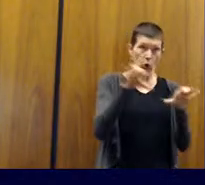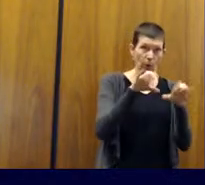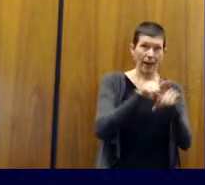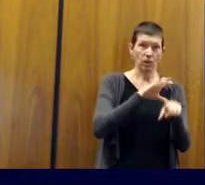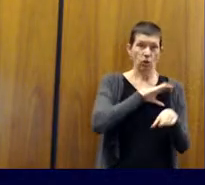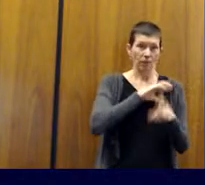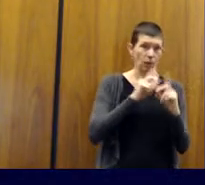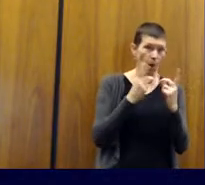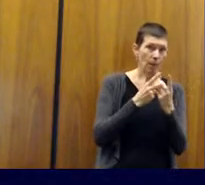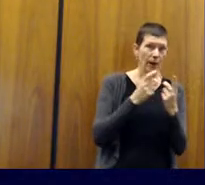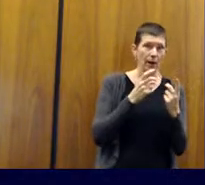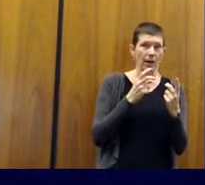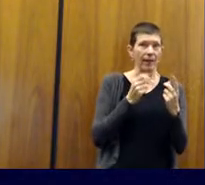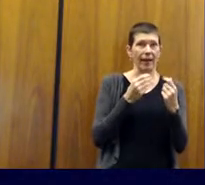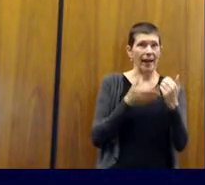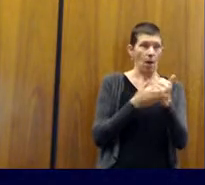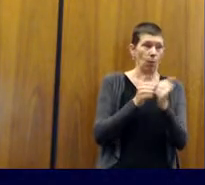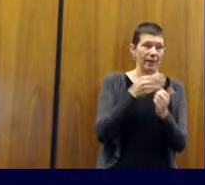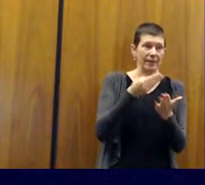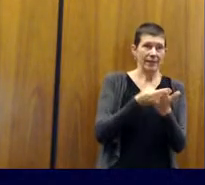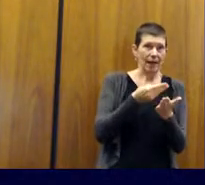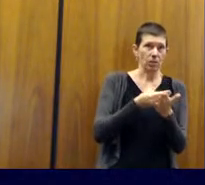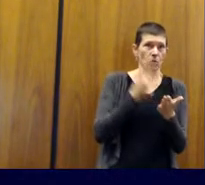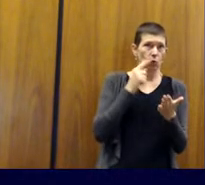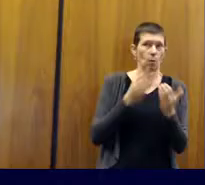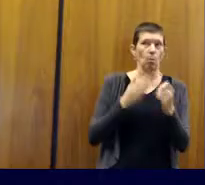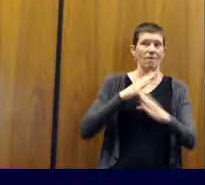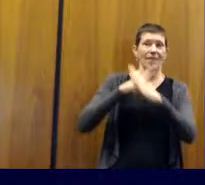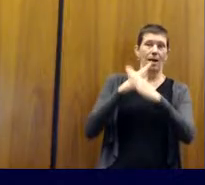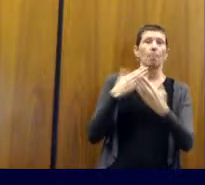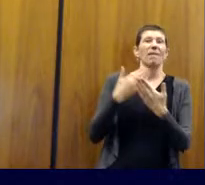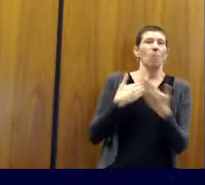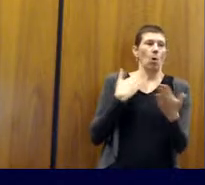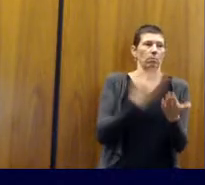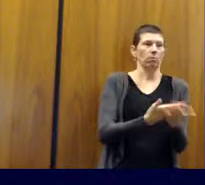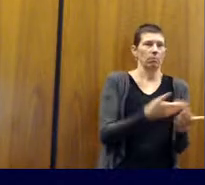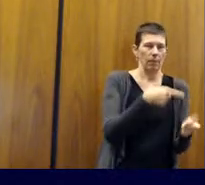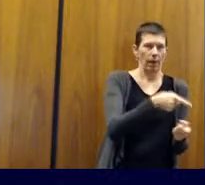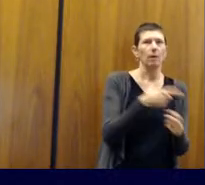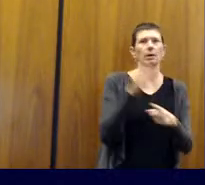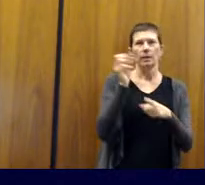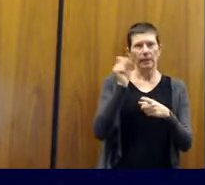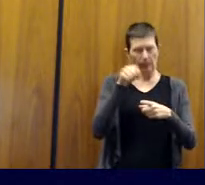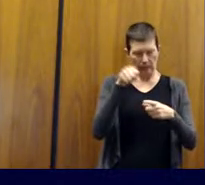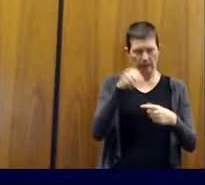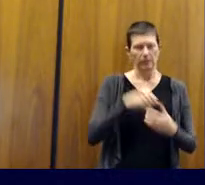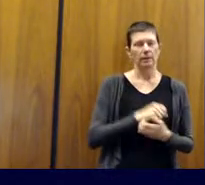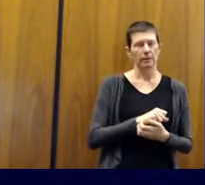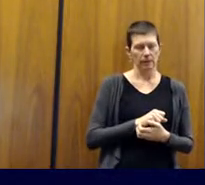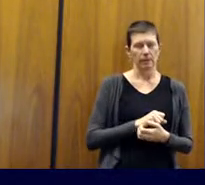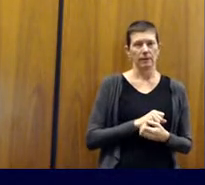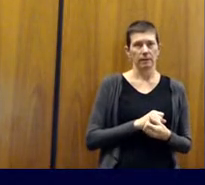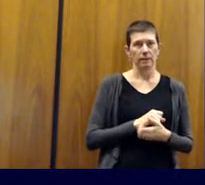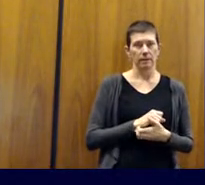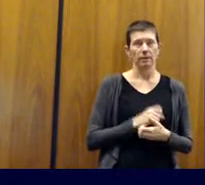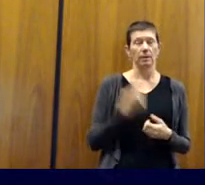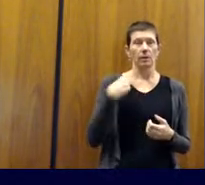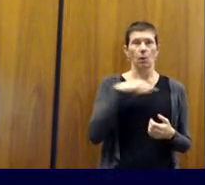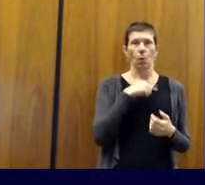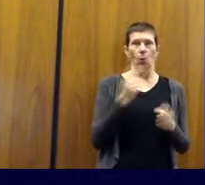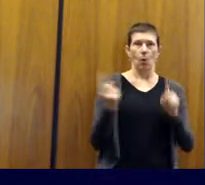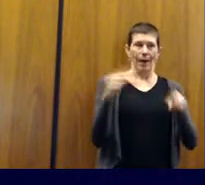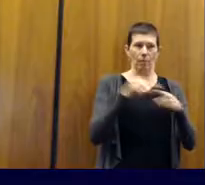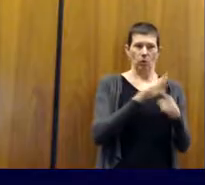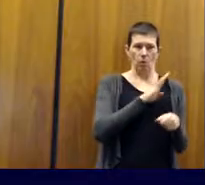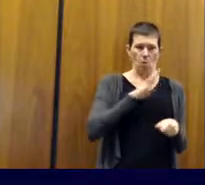department, or we can assist with these dollars to stop in the prevention of it before it even gets to that point? Absolutely. We came to the board,